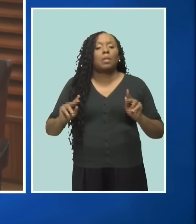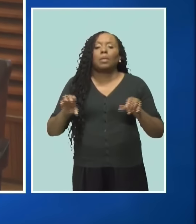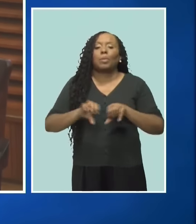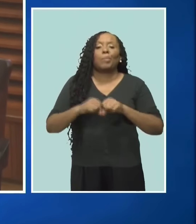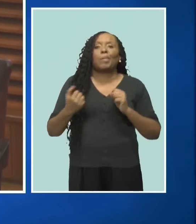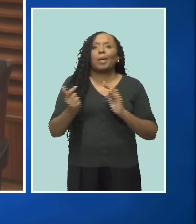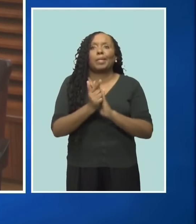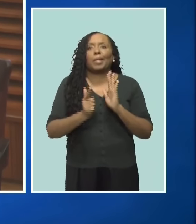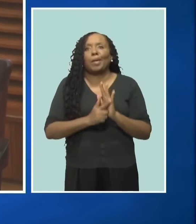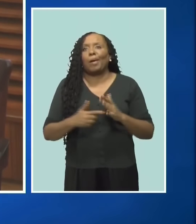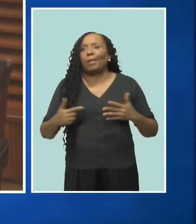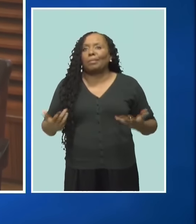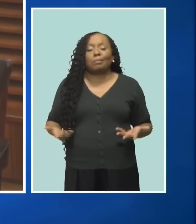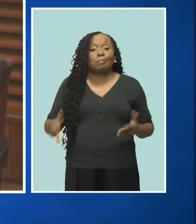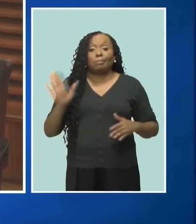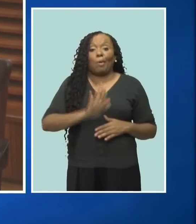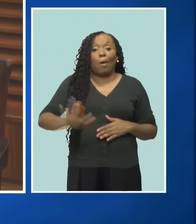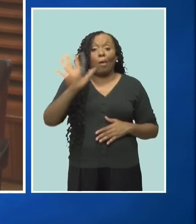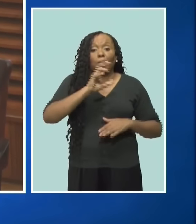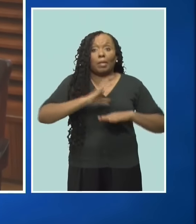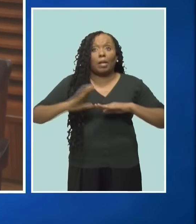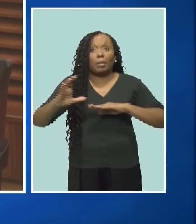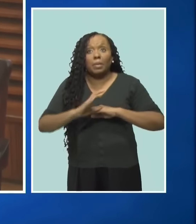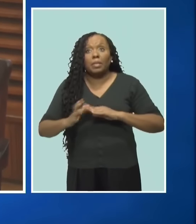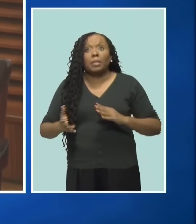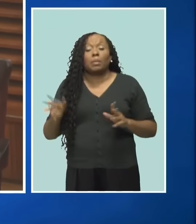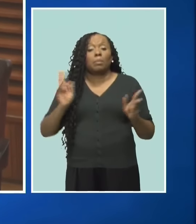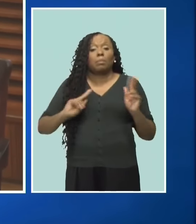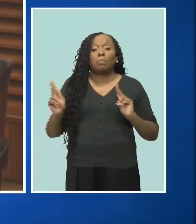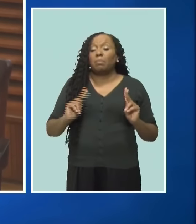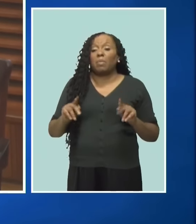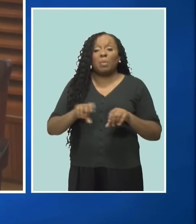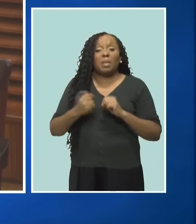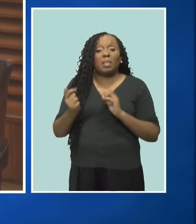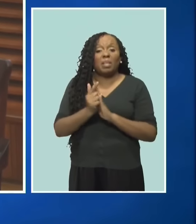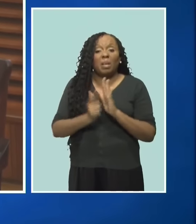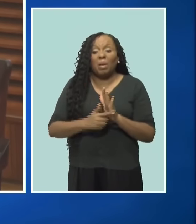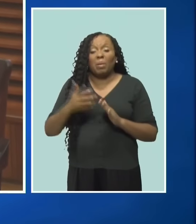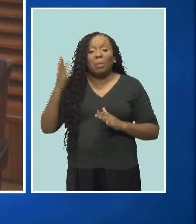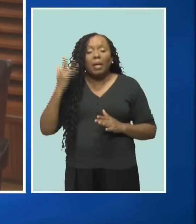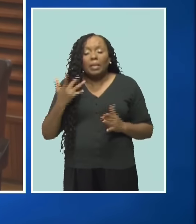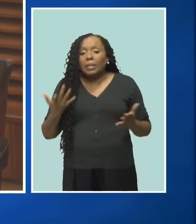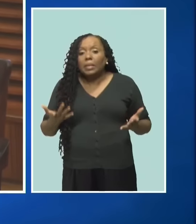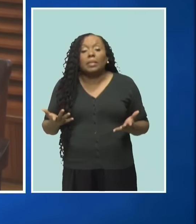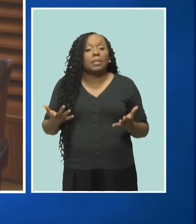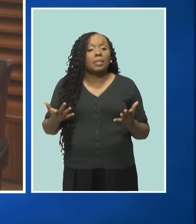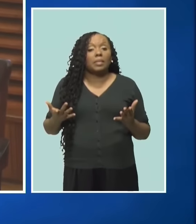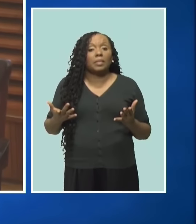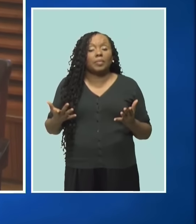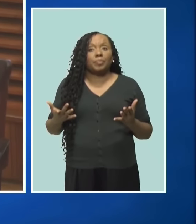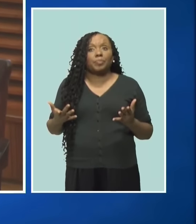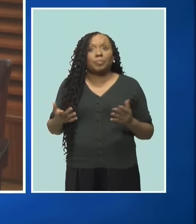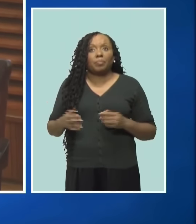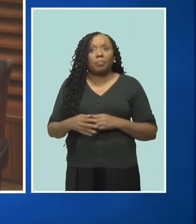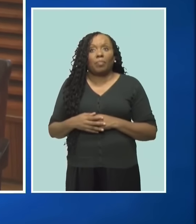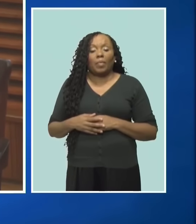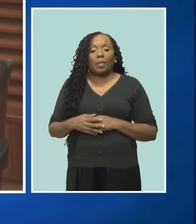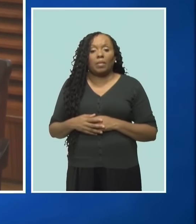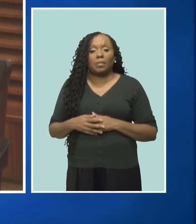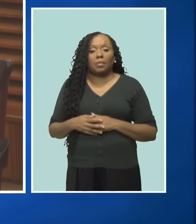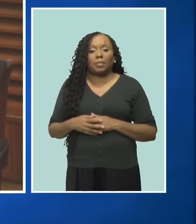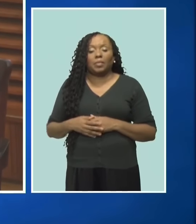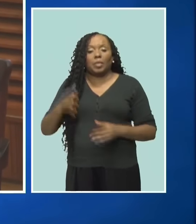almost with impunity throughout the Caribbean is because it is so very difficult for a number of reasons, one being the